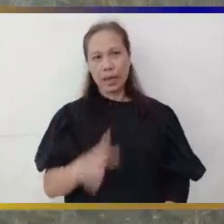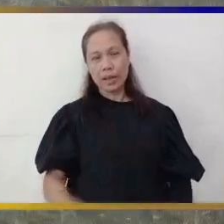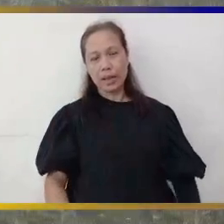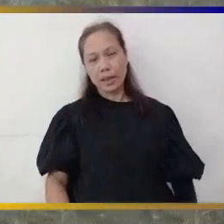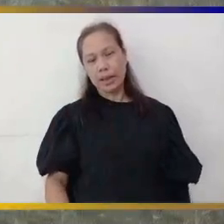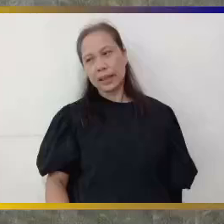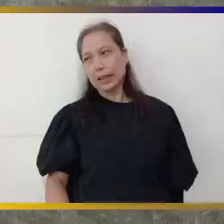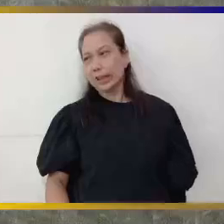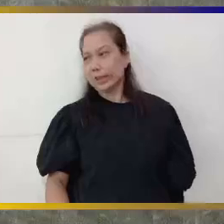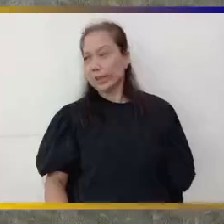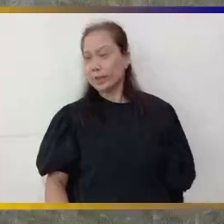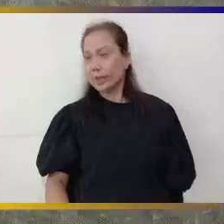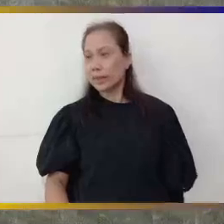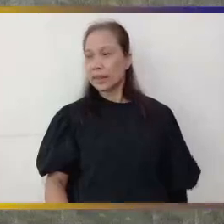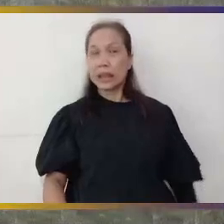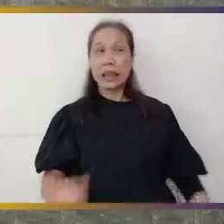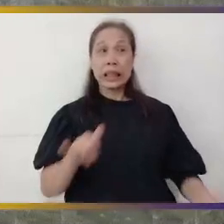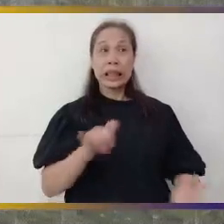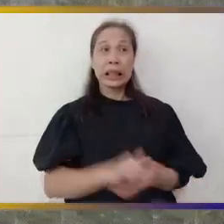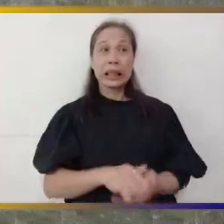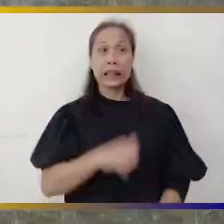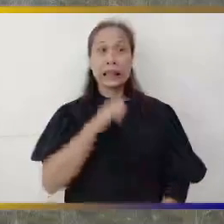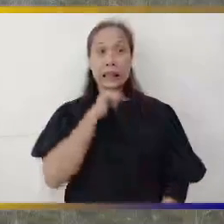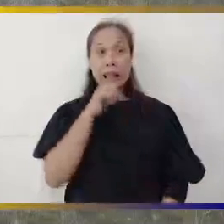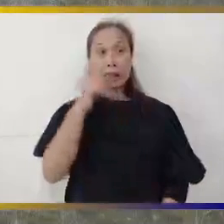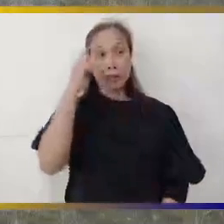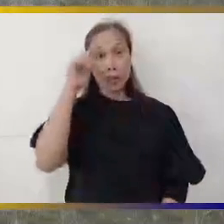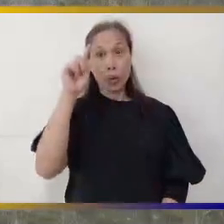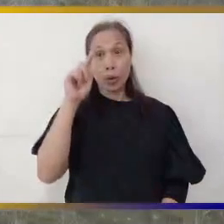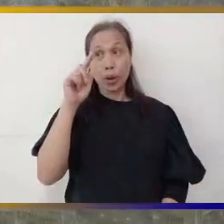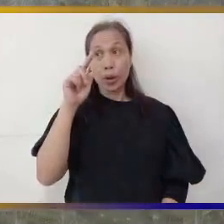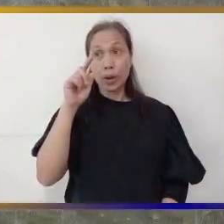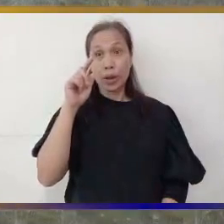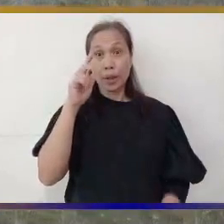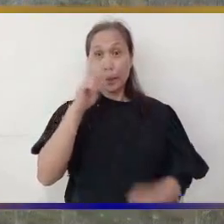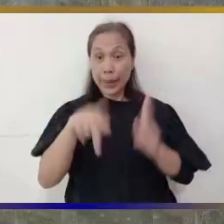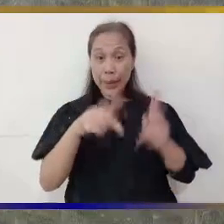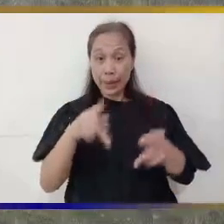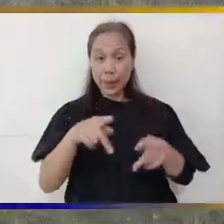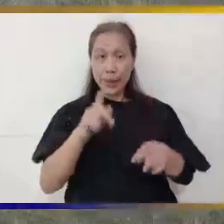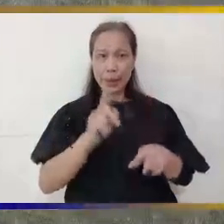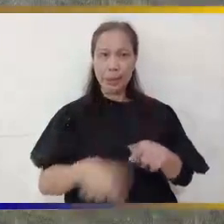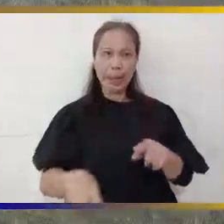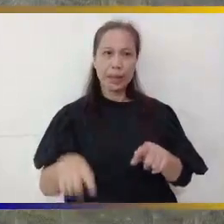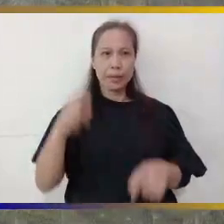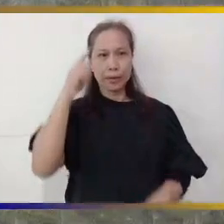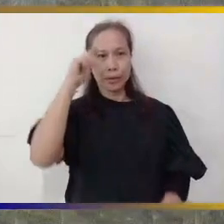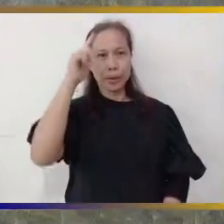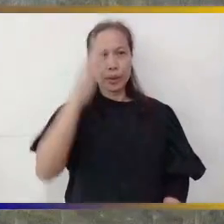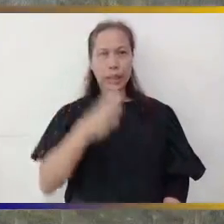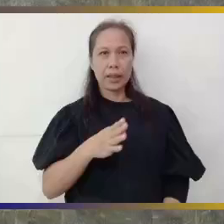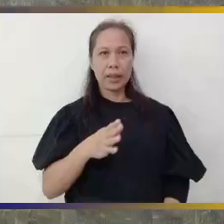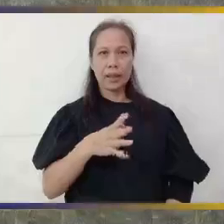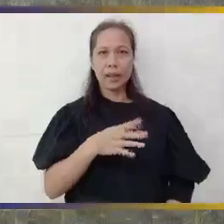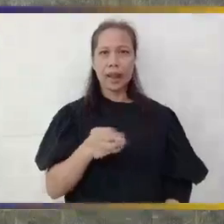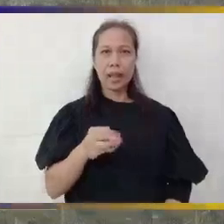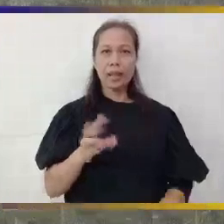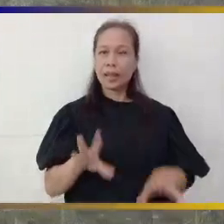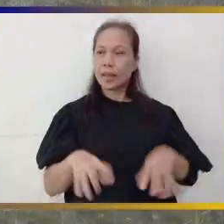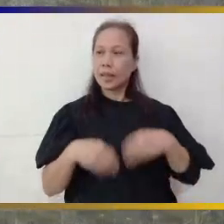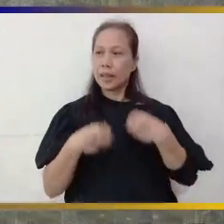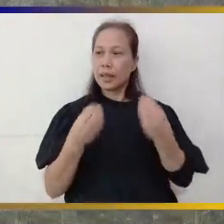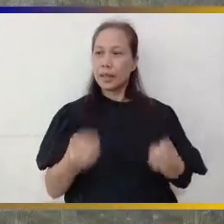him That's not for me that's not for God That's for you what we give what you give to God gives